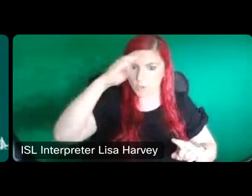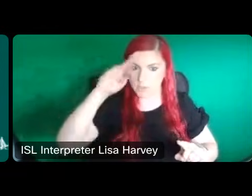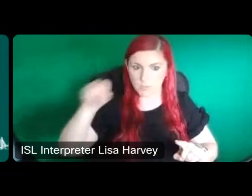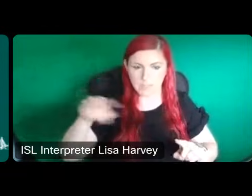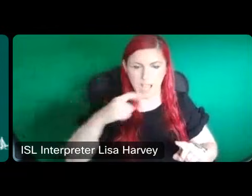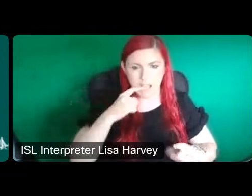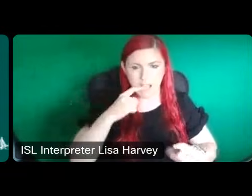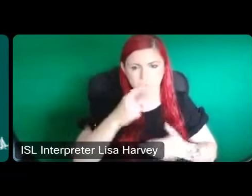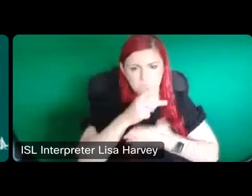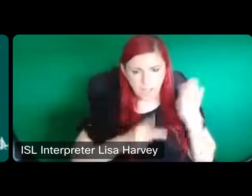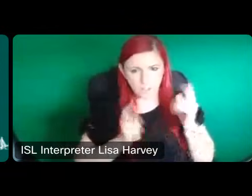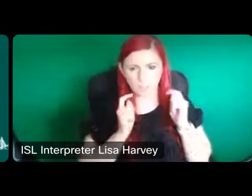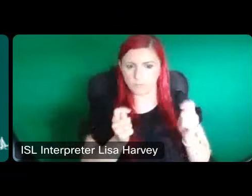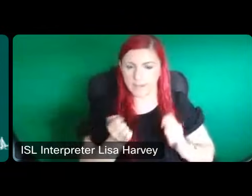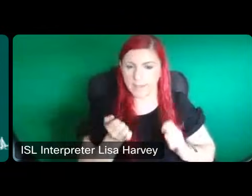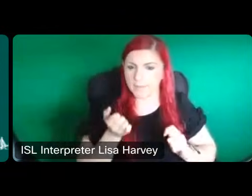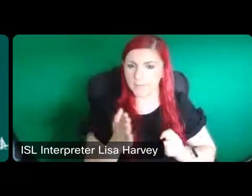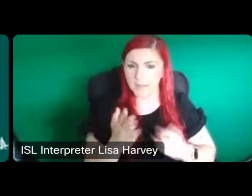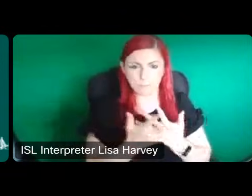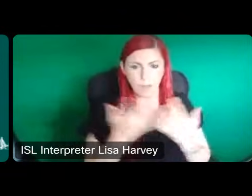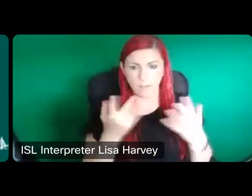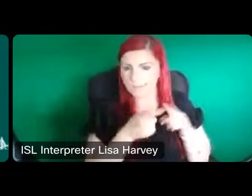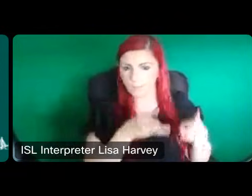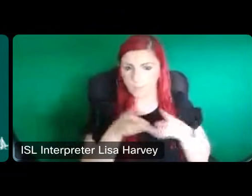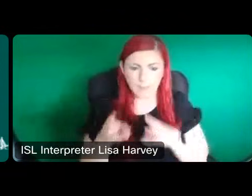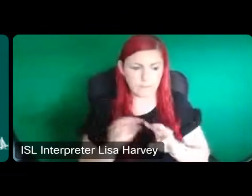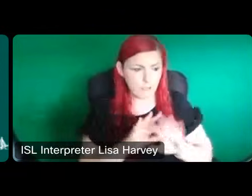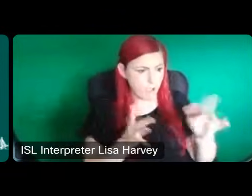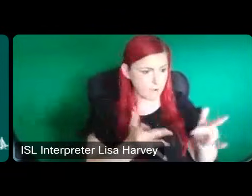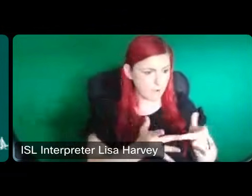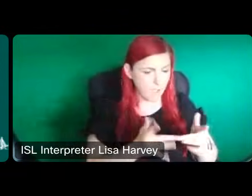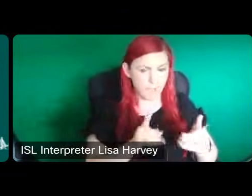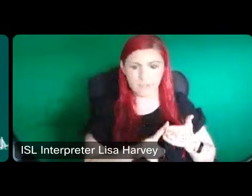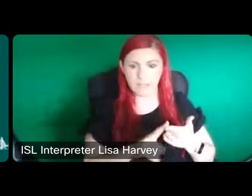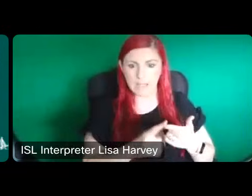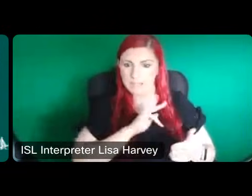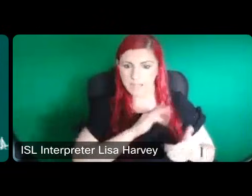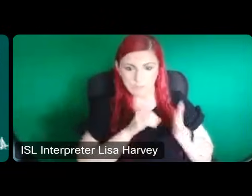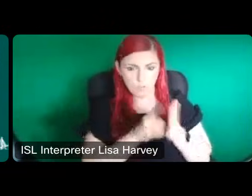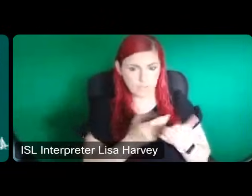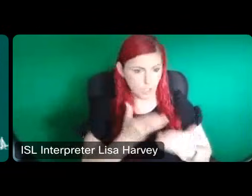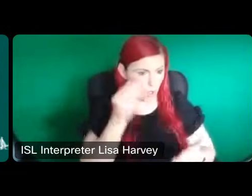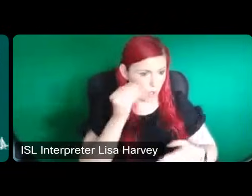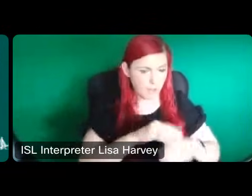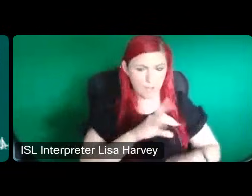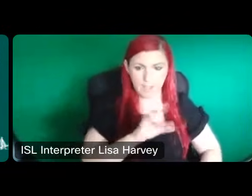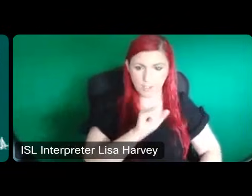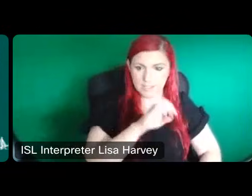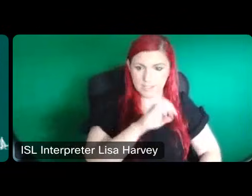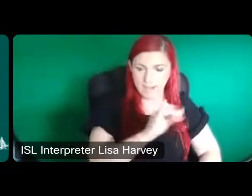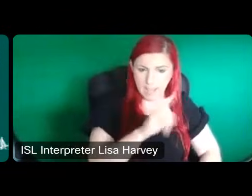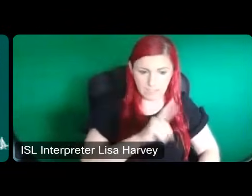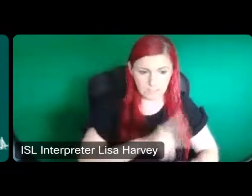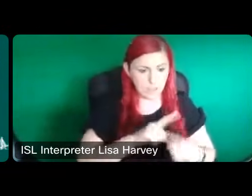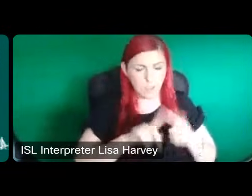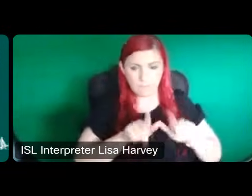training and it's available in a range of mediums, from online self-directed learning on HSE land to virtual seminars